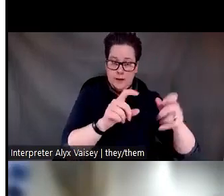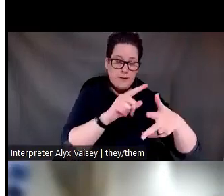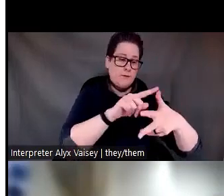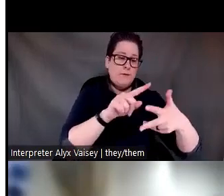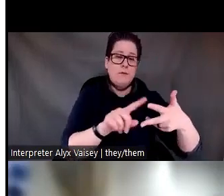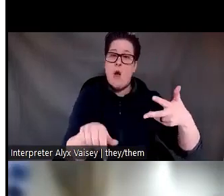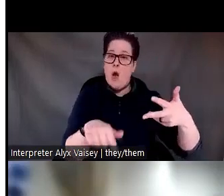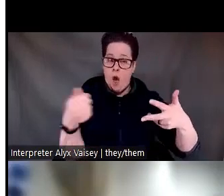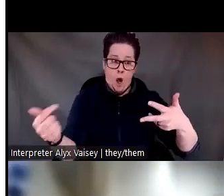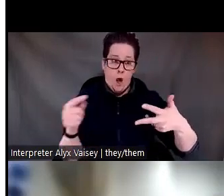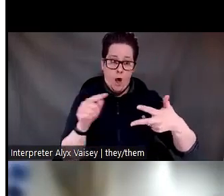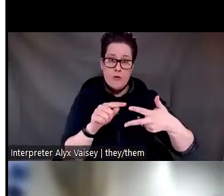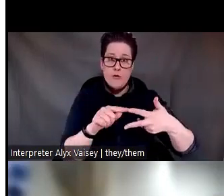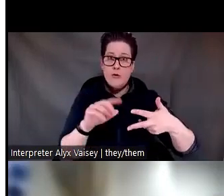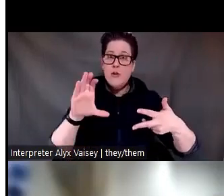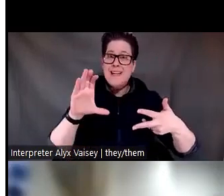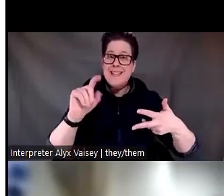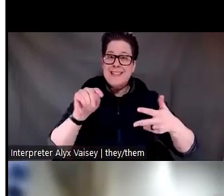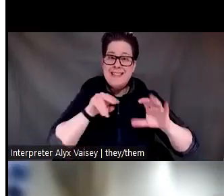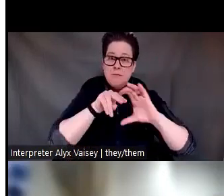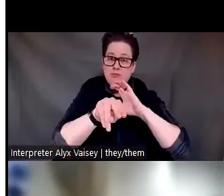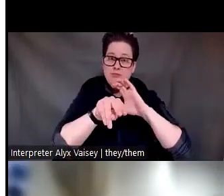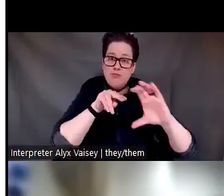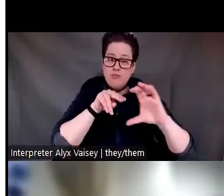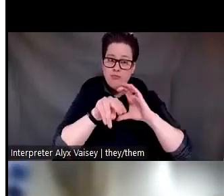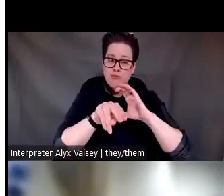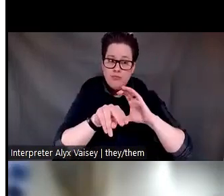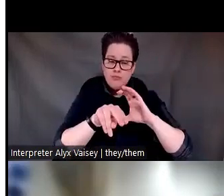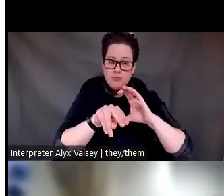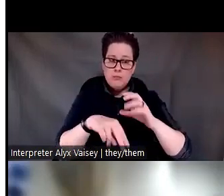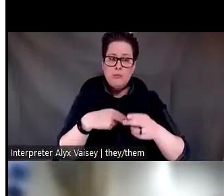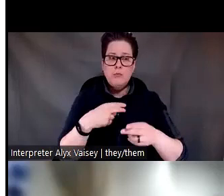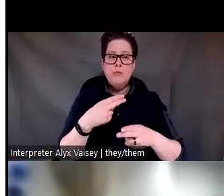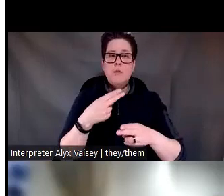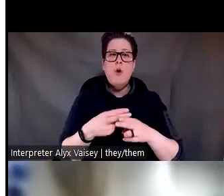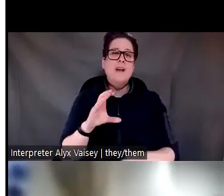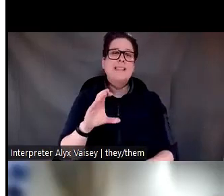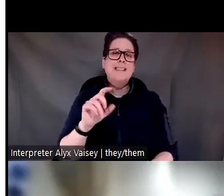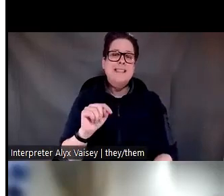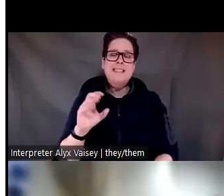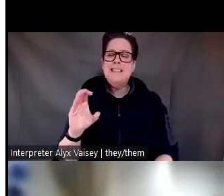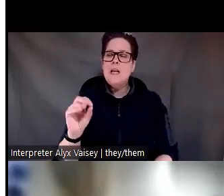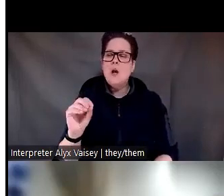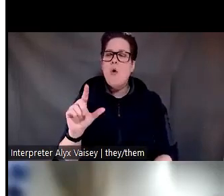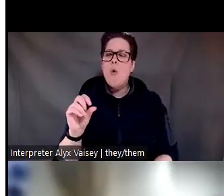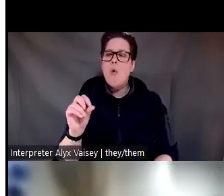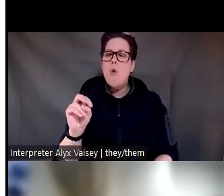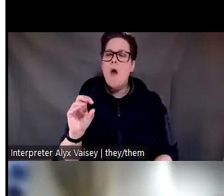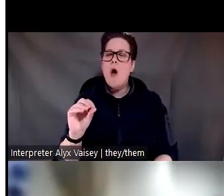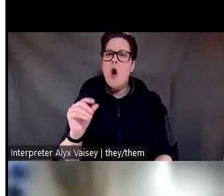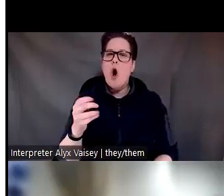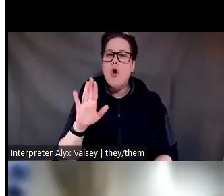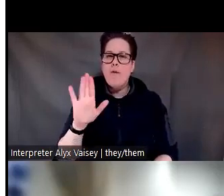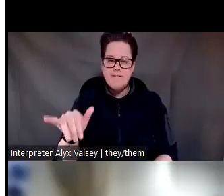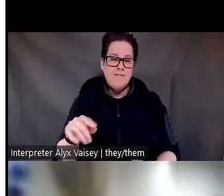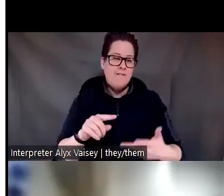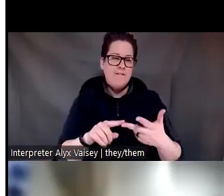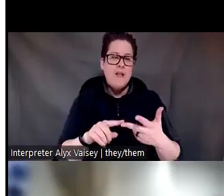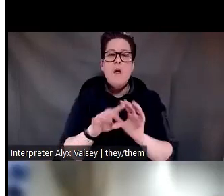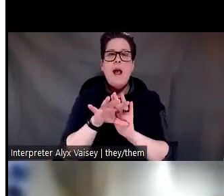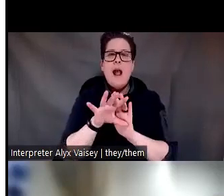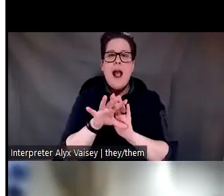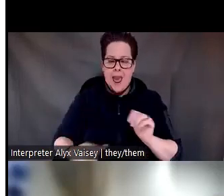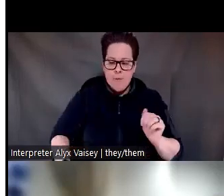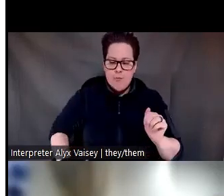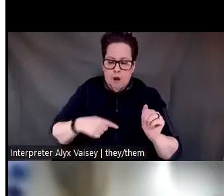screening are with a CT scan, referred to as CT colonography, and colonoscopy.